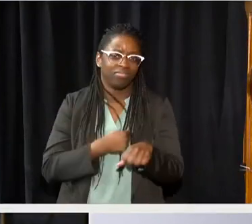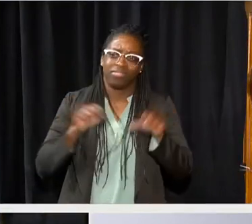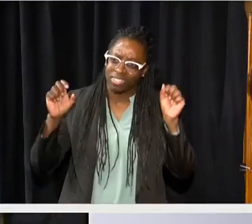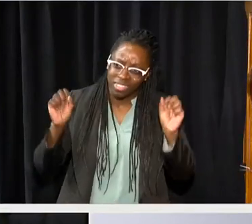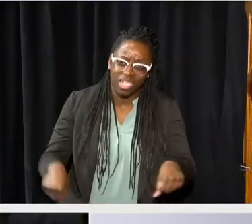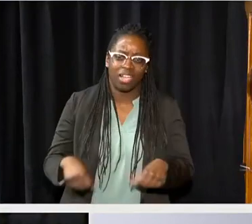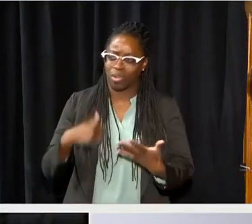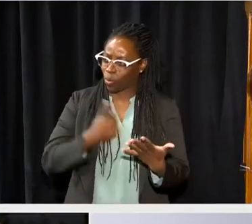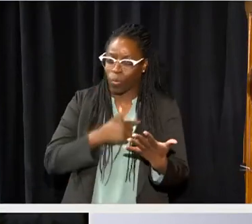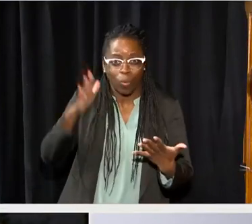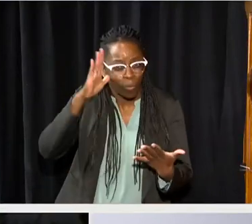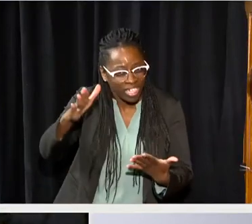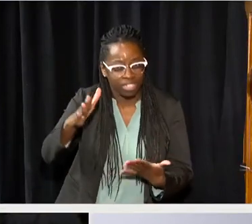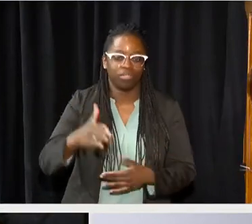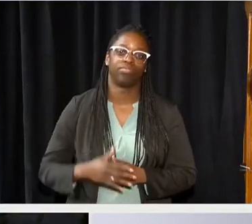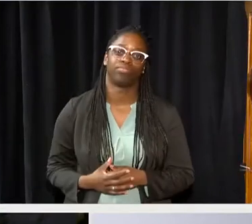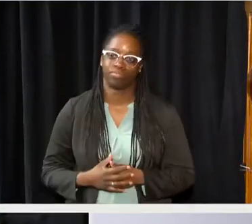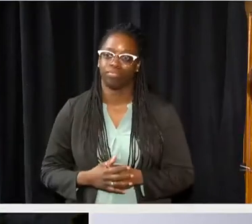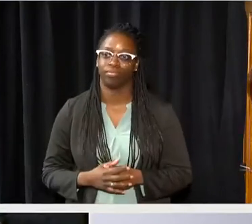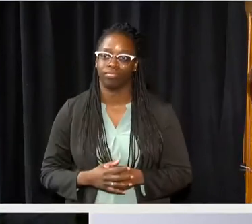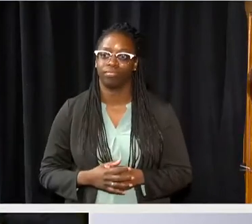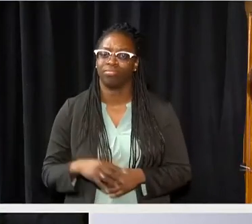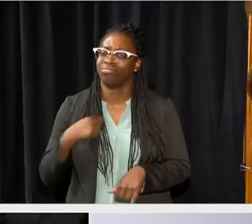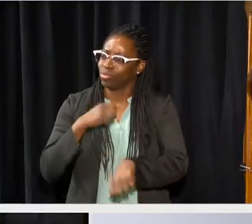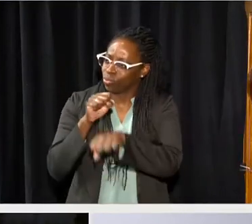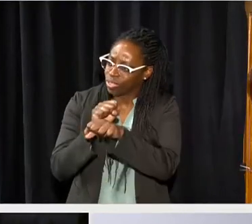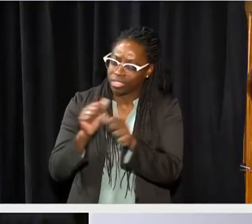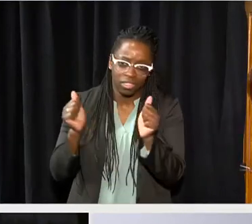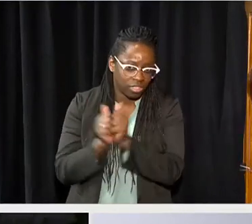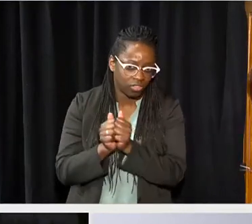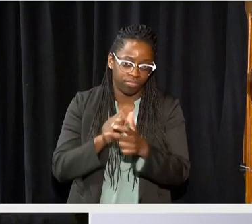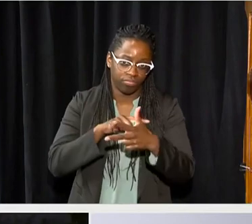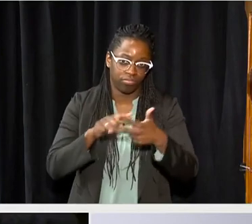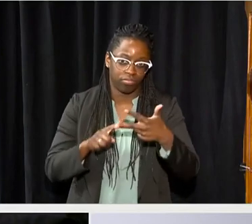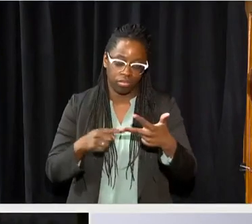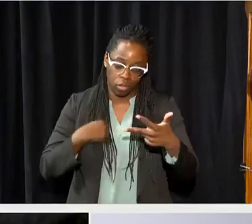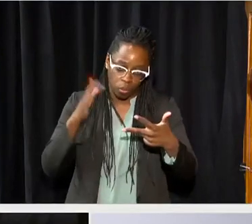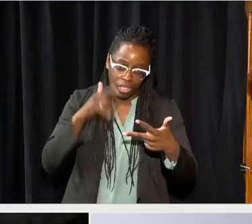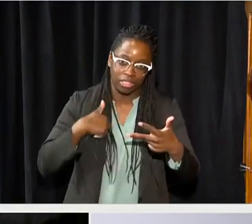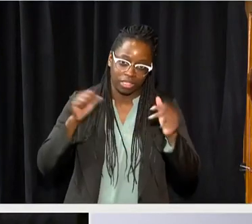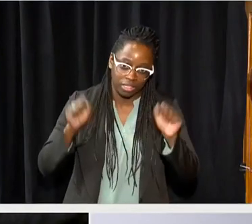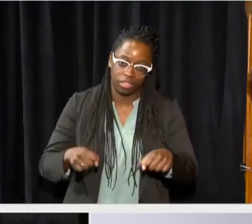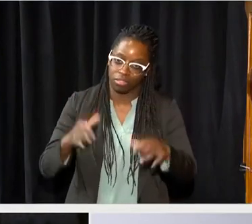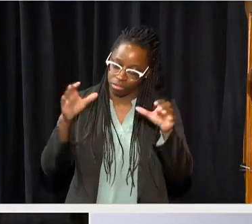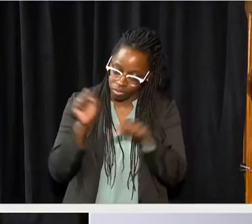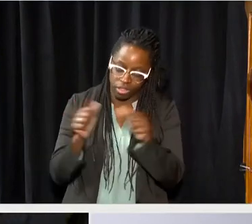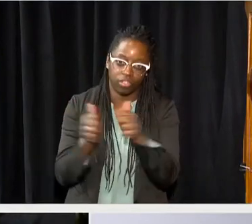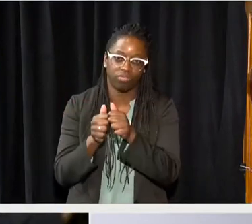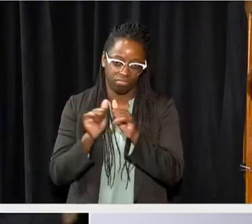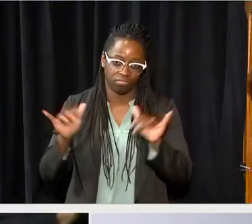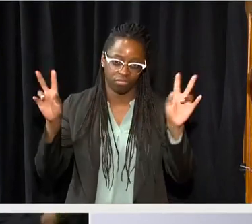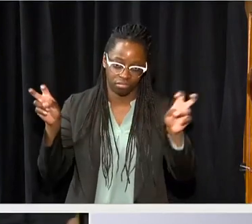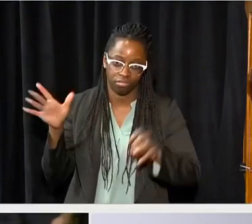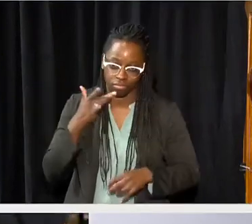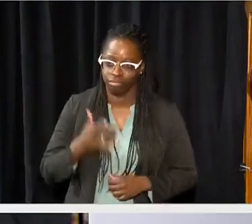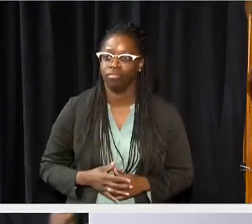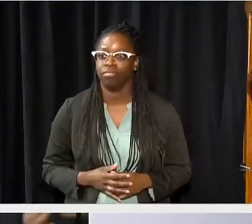and read well. And we're going to work together to give them the tools to do just